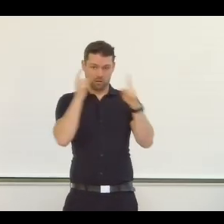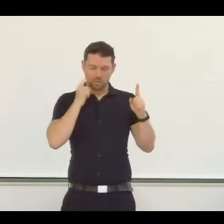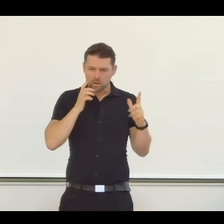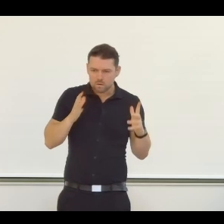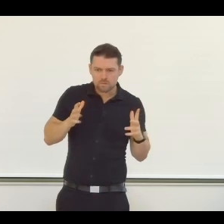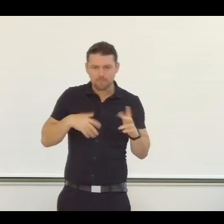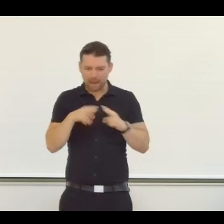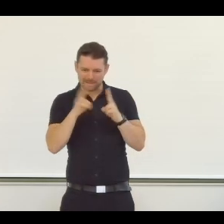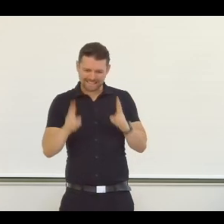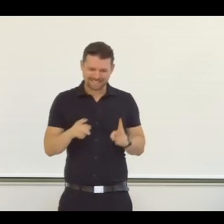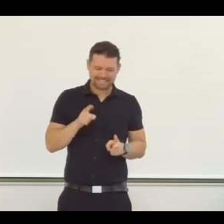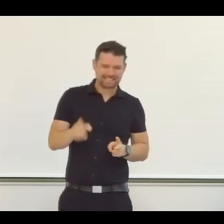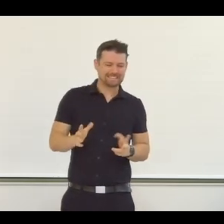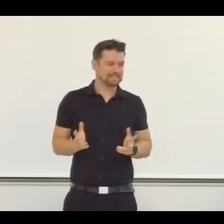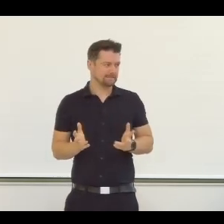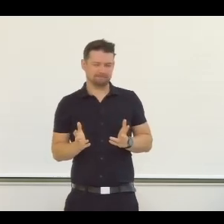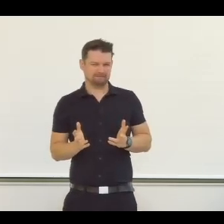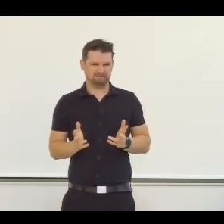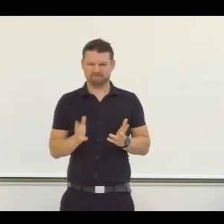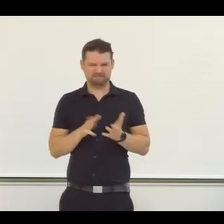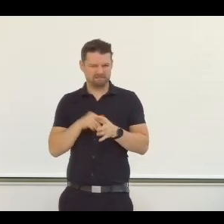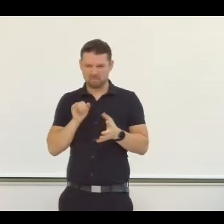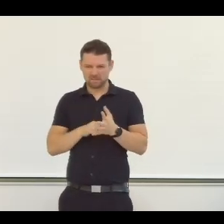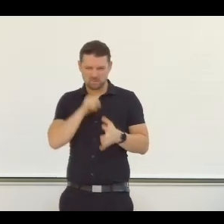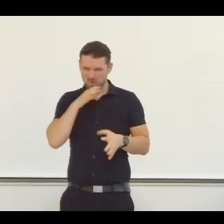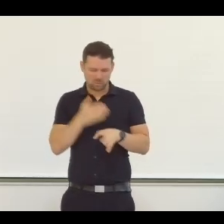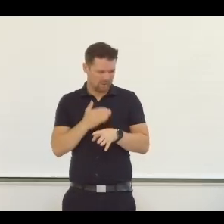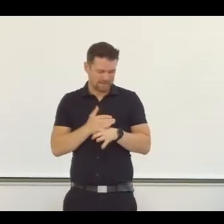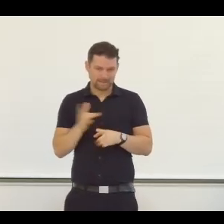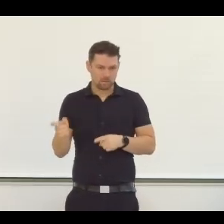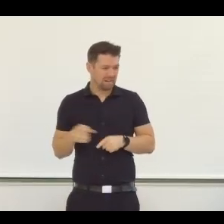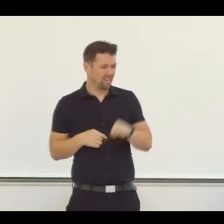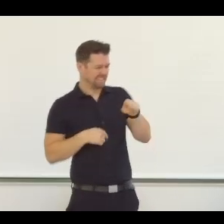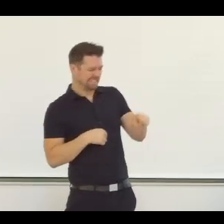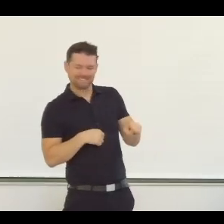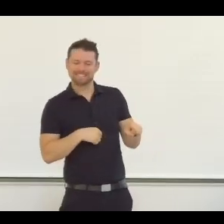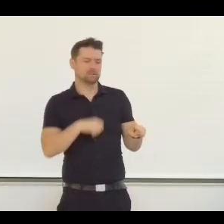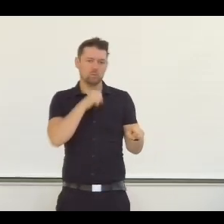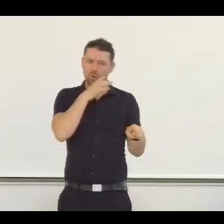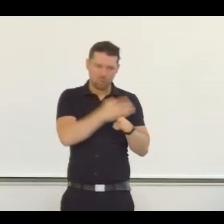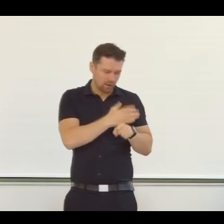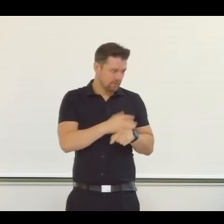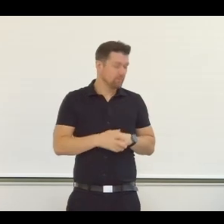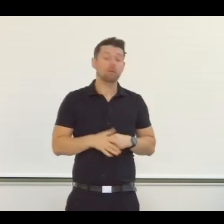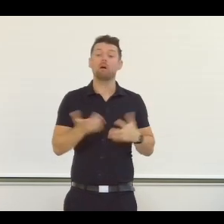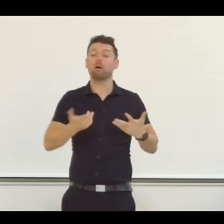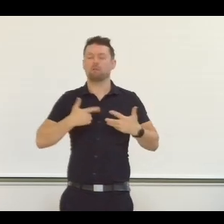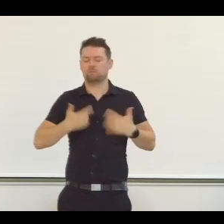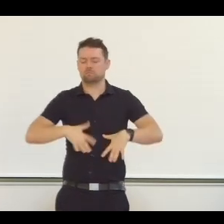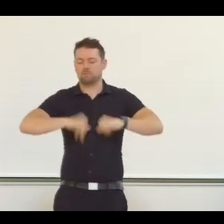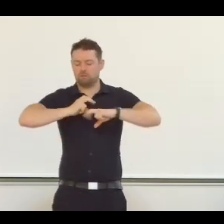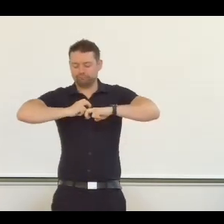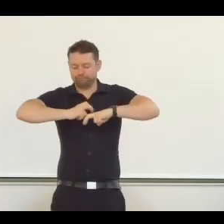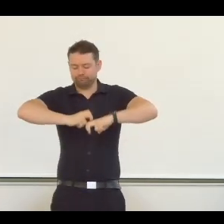habitat and saying, yeah, on Mars this wouldn't work this way. And then that part of the habitat, no, that wouldn't work either. And then I started researching,